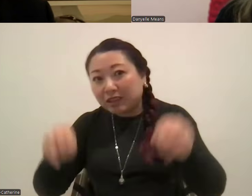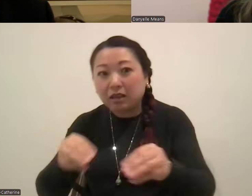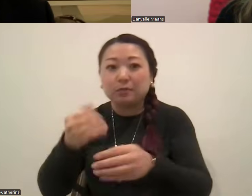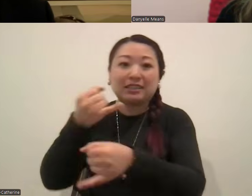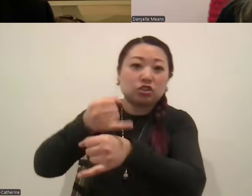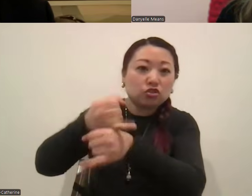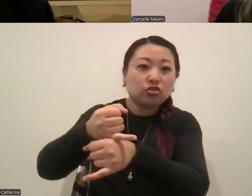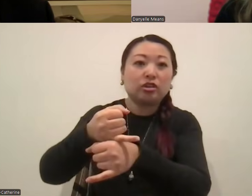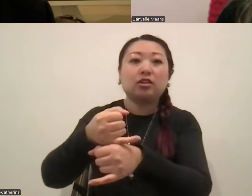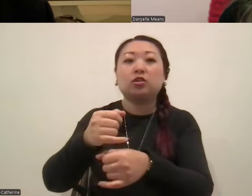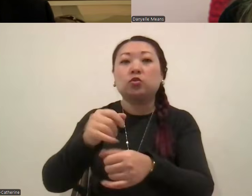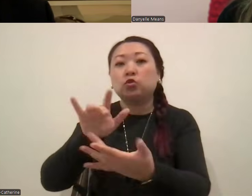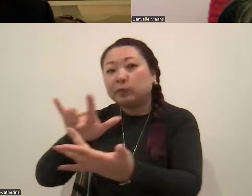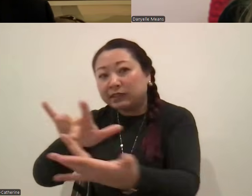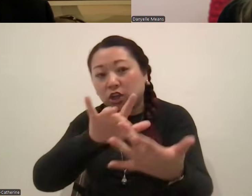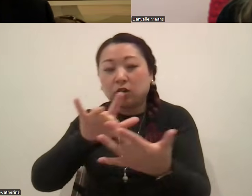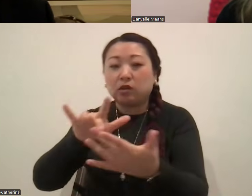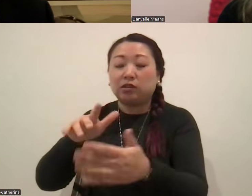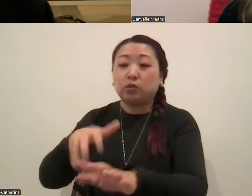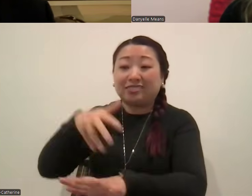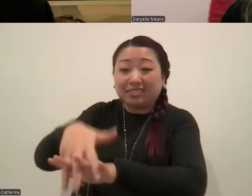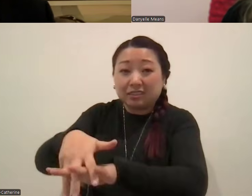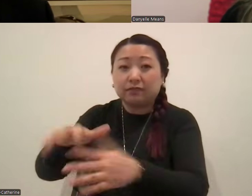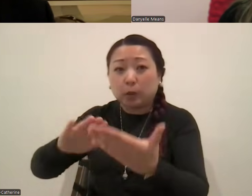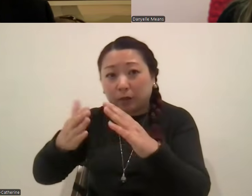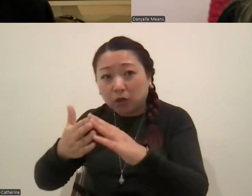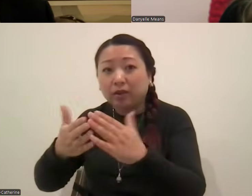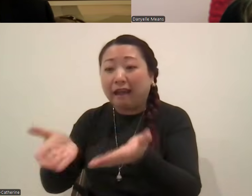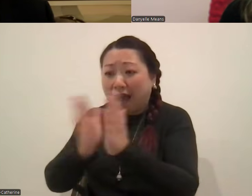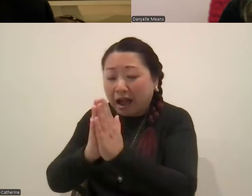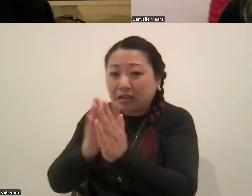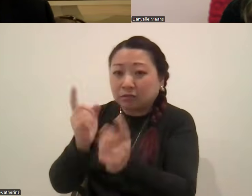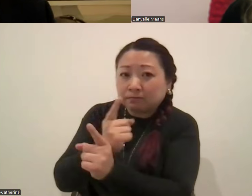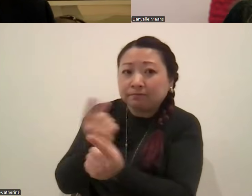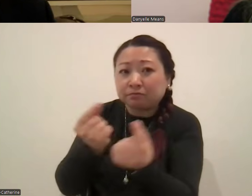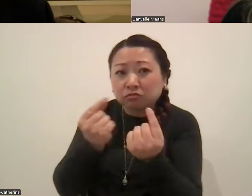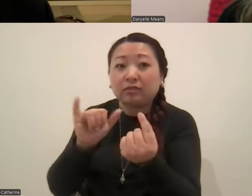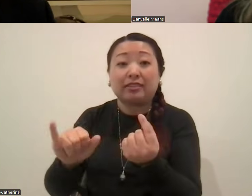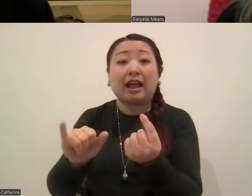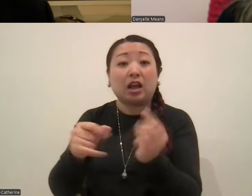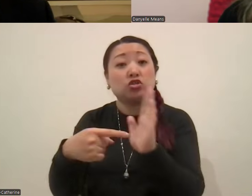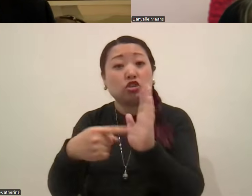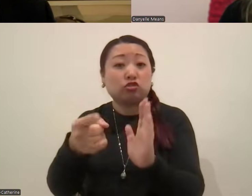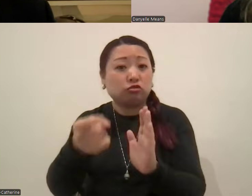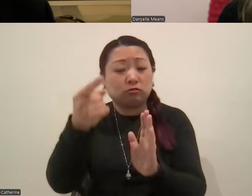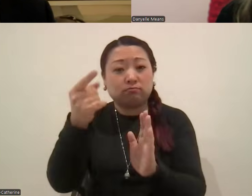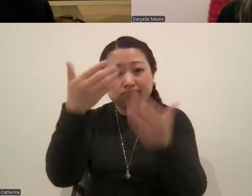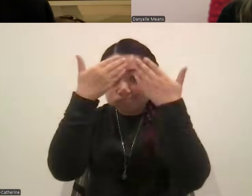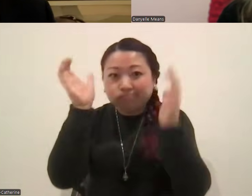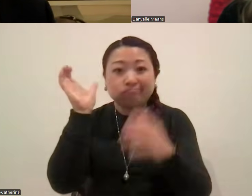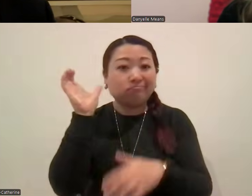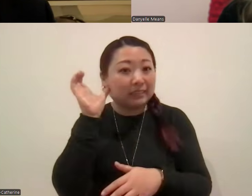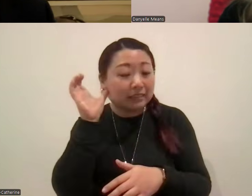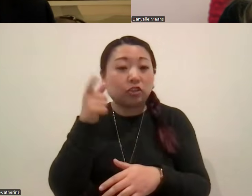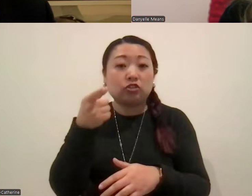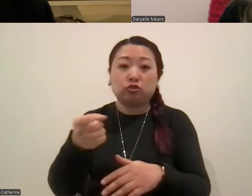those protocols. That shows that you are listening, that you are taking that first step to be able